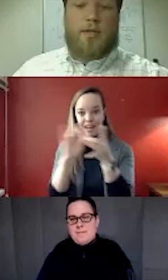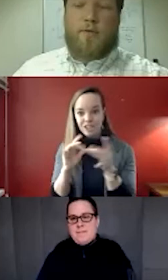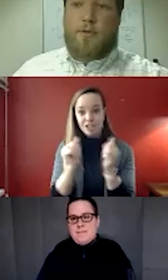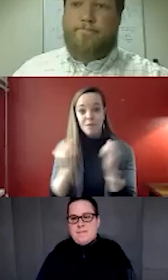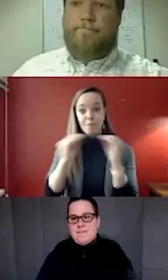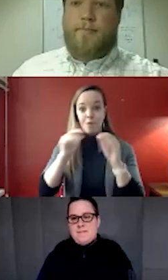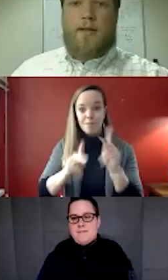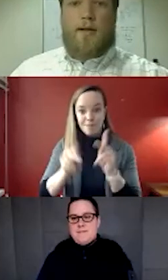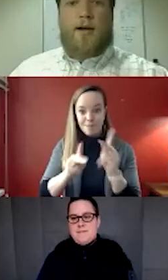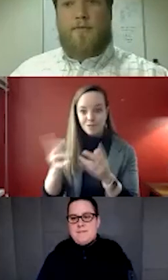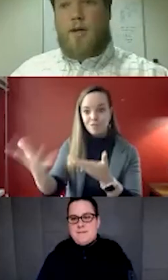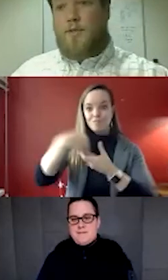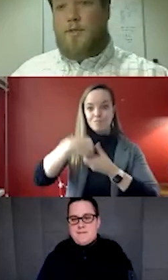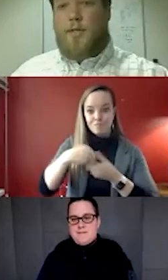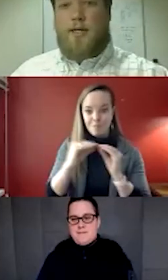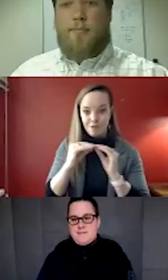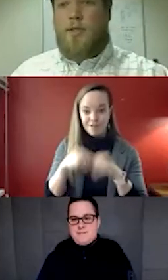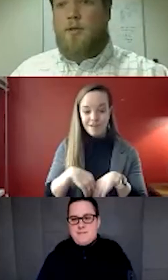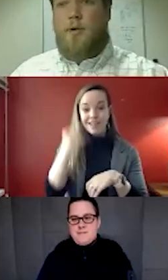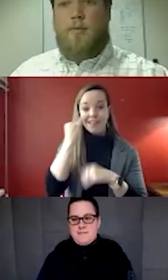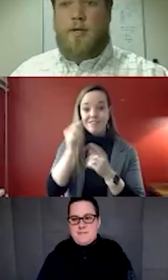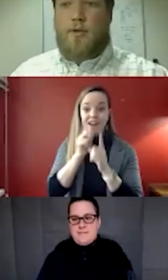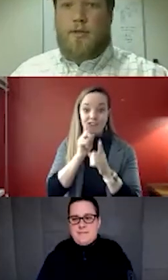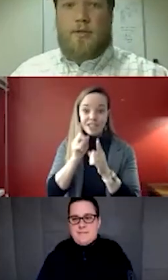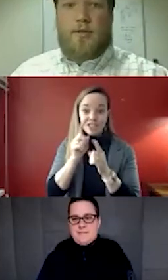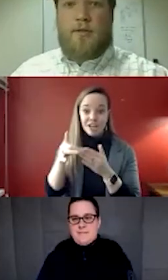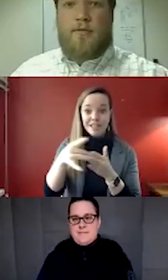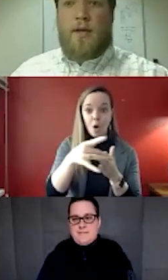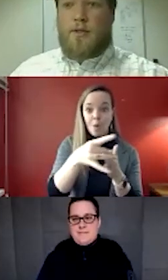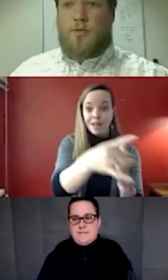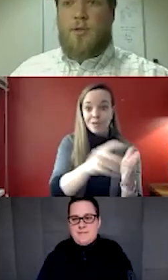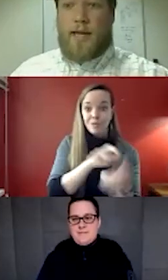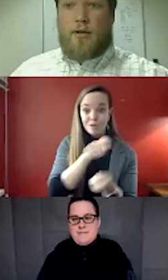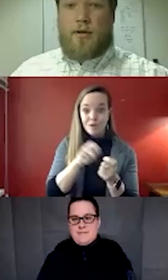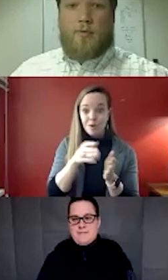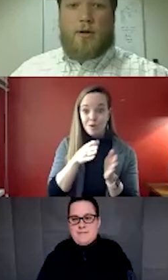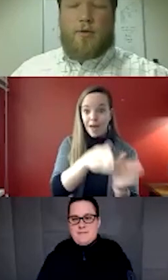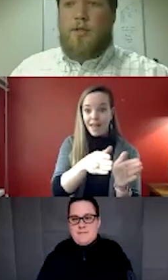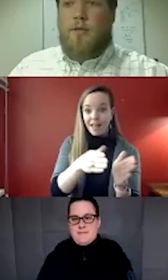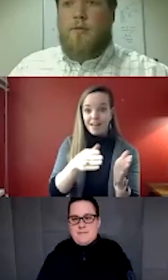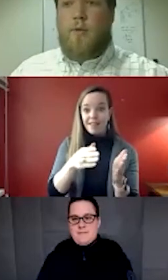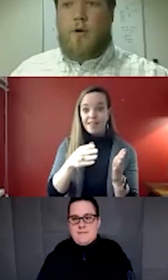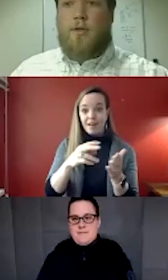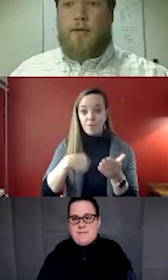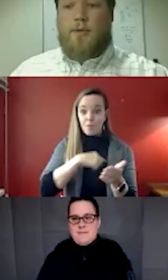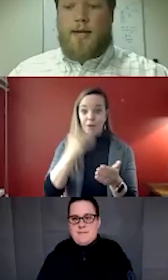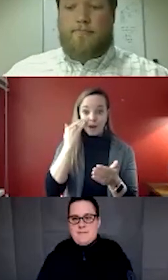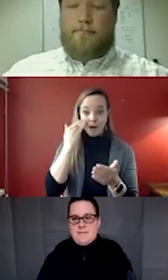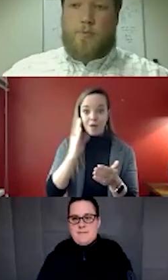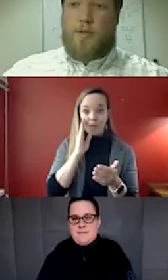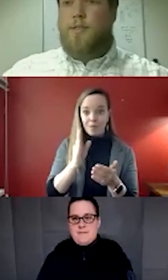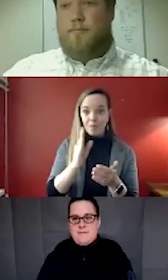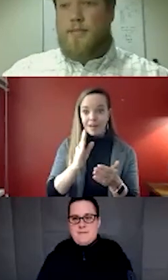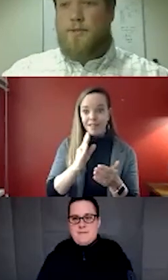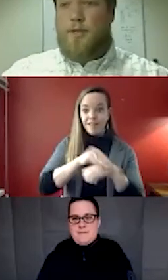into the fold. If the conversation's heading in a particular way that we know isn't conducive to later network cohesion, we can alter that in real time,